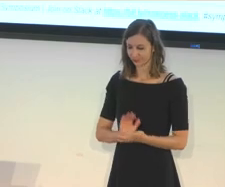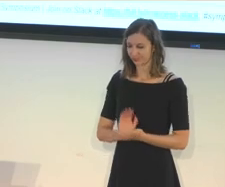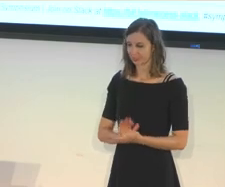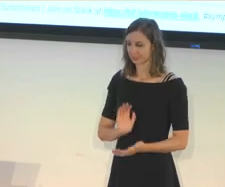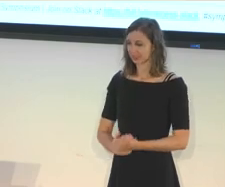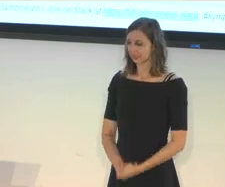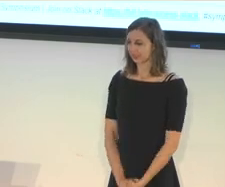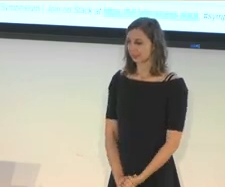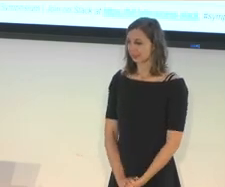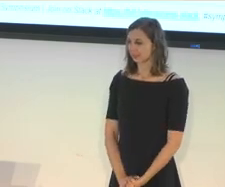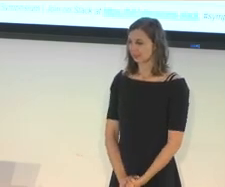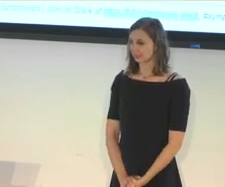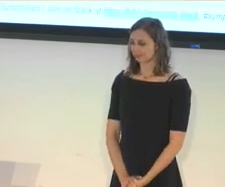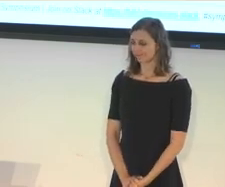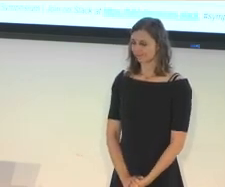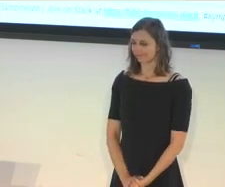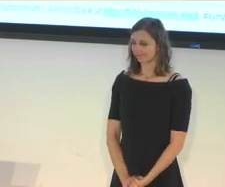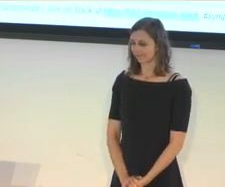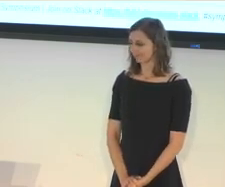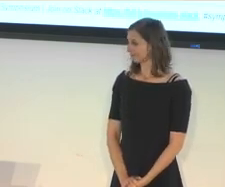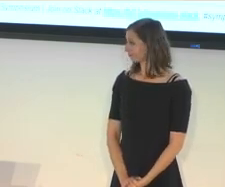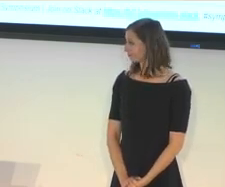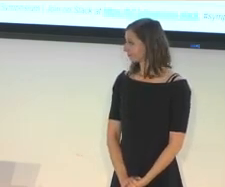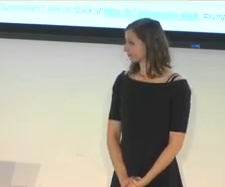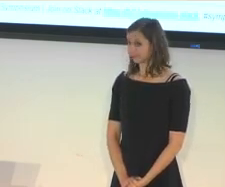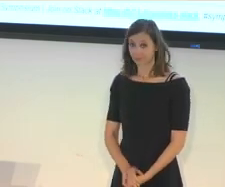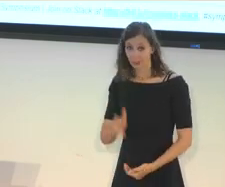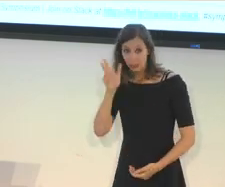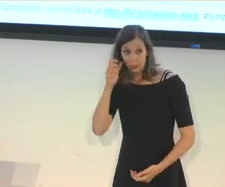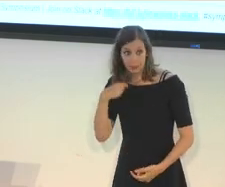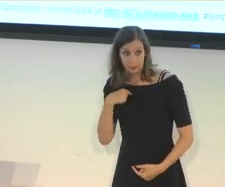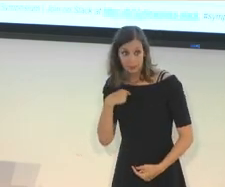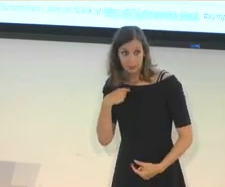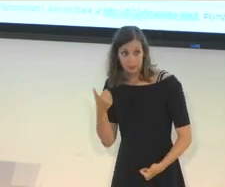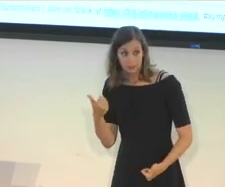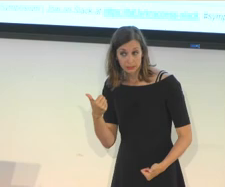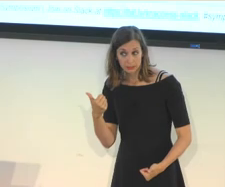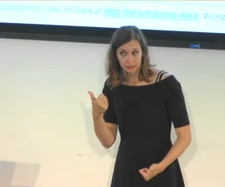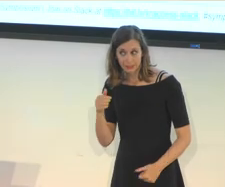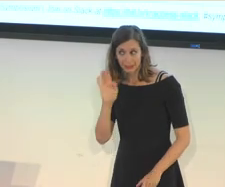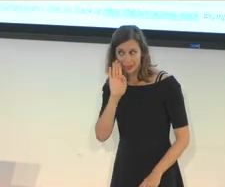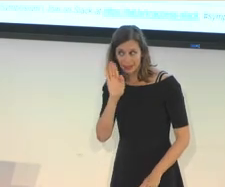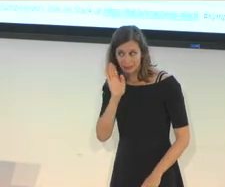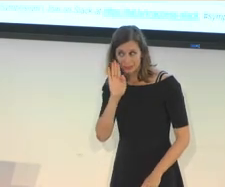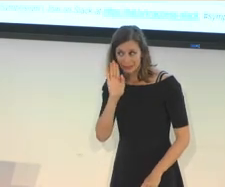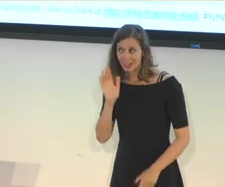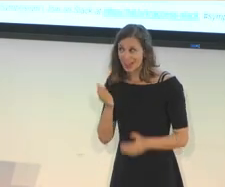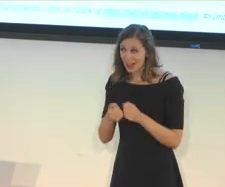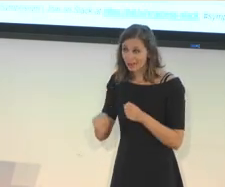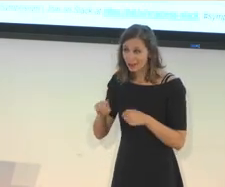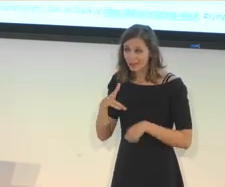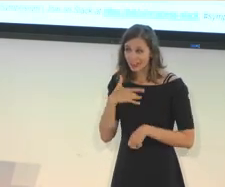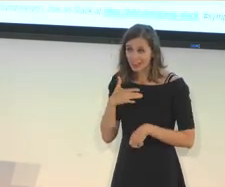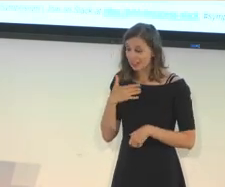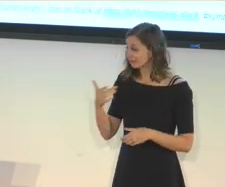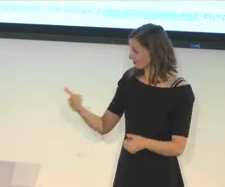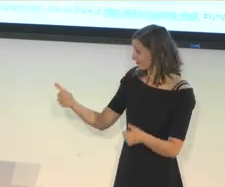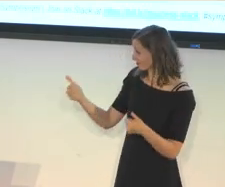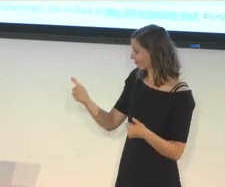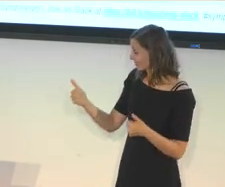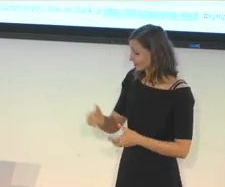Hello. Check. Can you hear me? Yeah. Hello, everyone. How are we feeling?